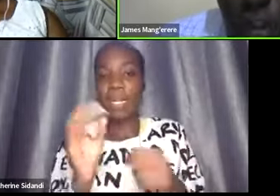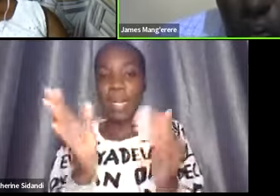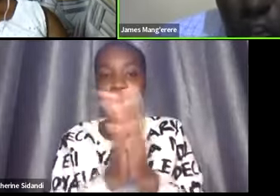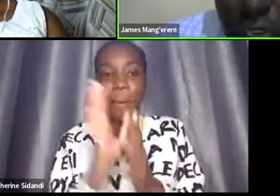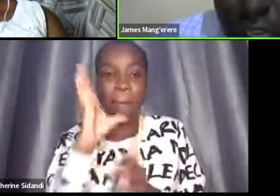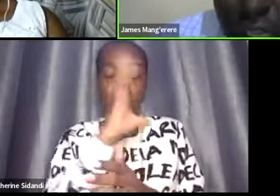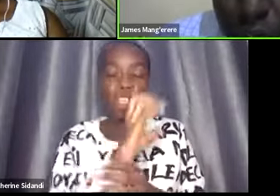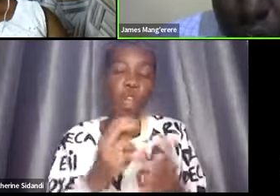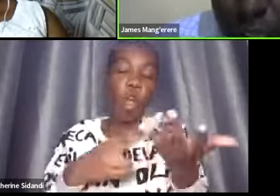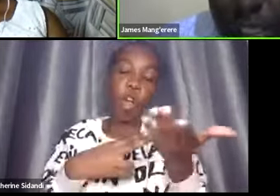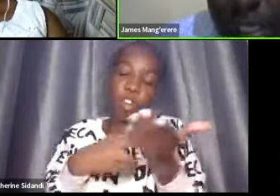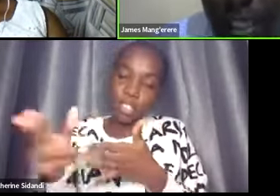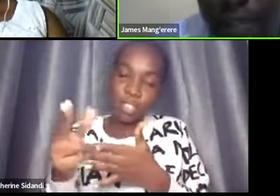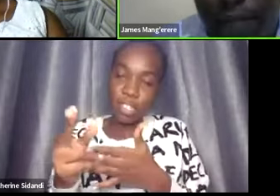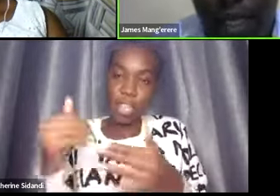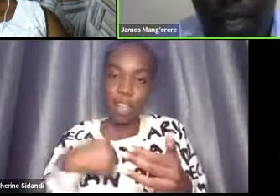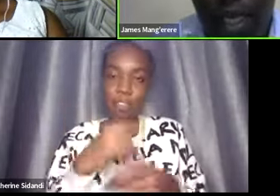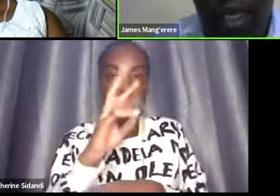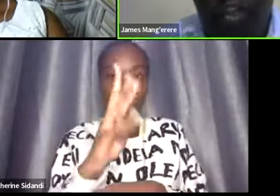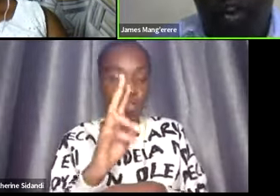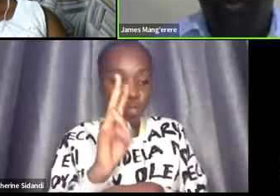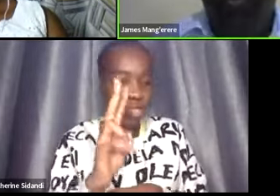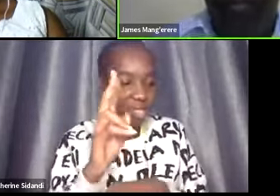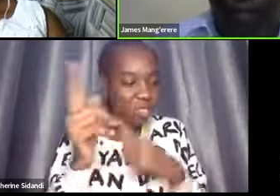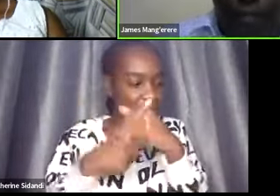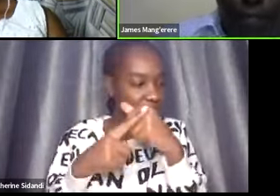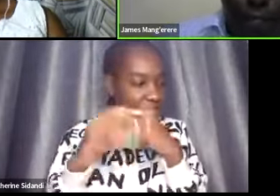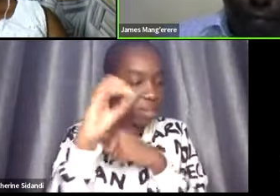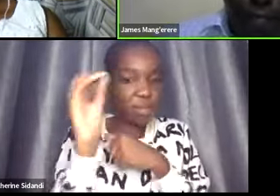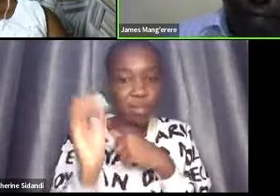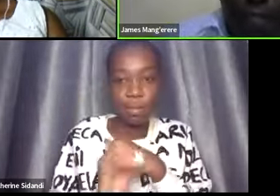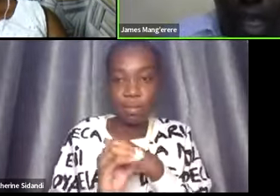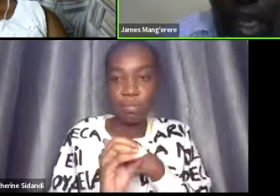honesty constitutes another 26%. So